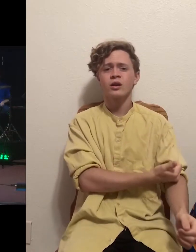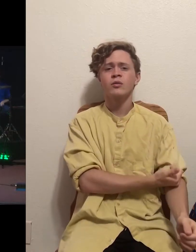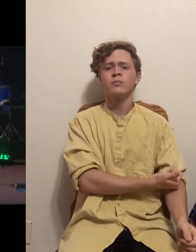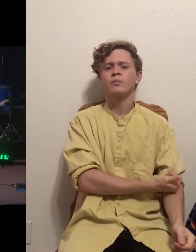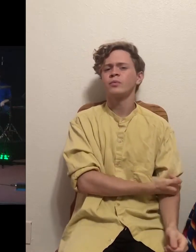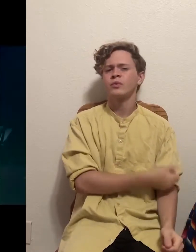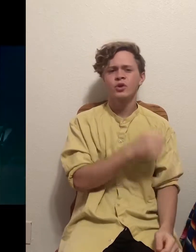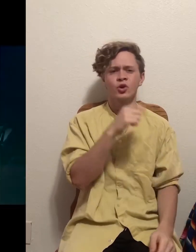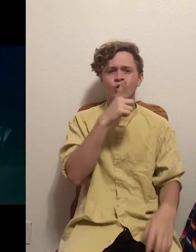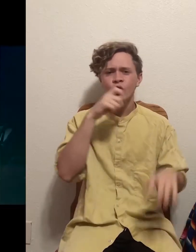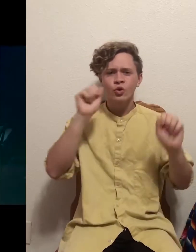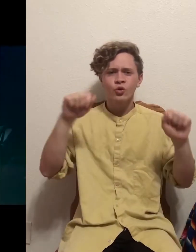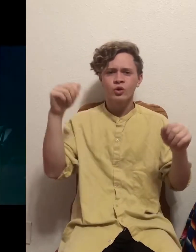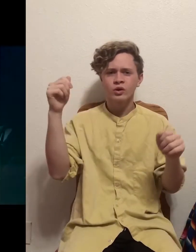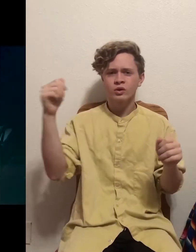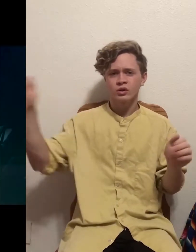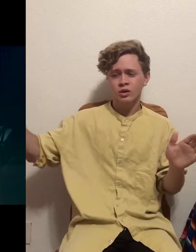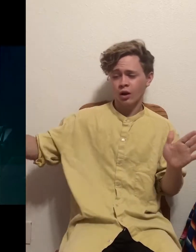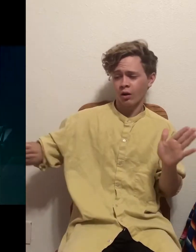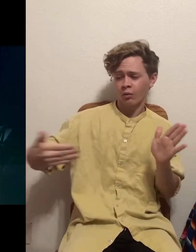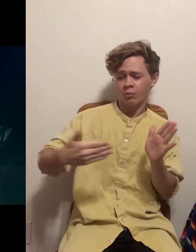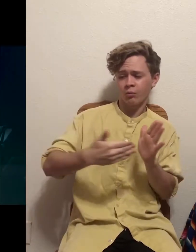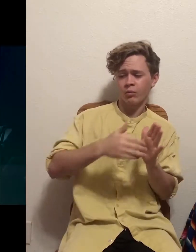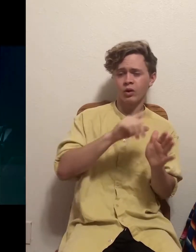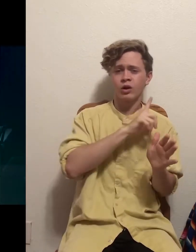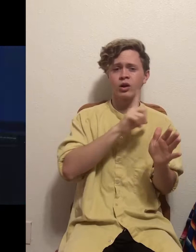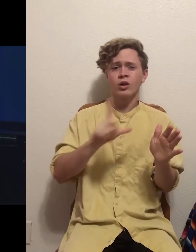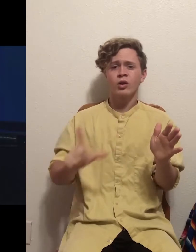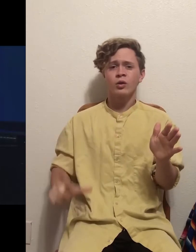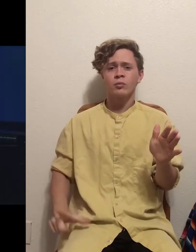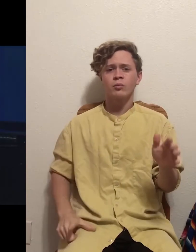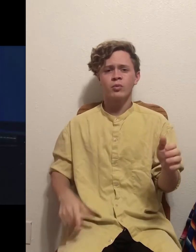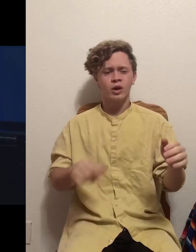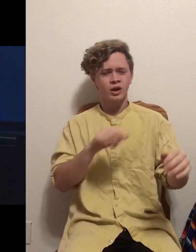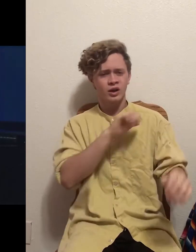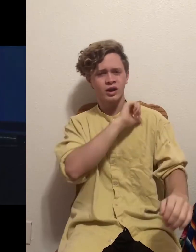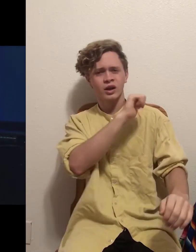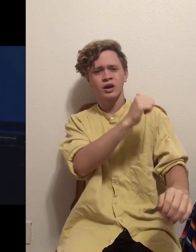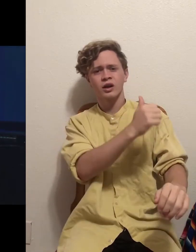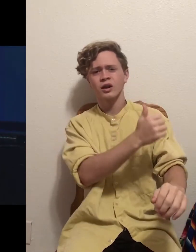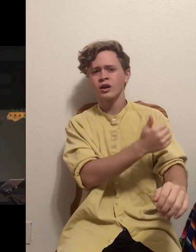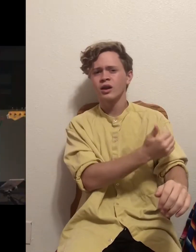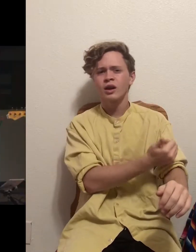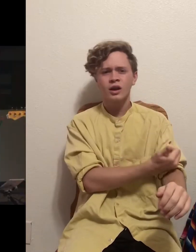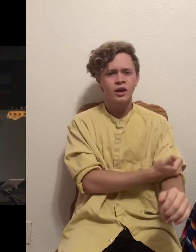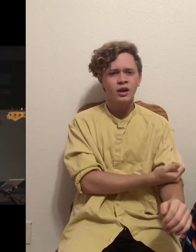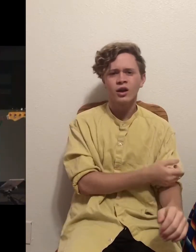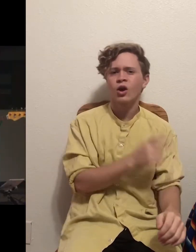Who can stop the Lord Almighty?